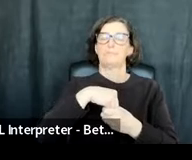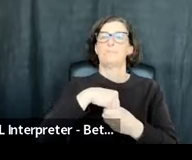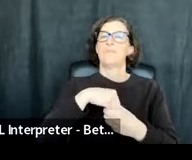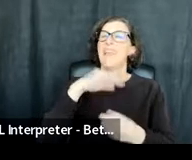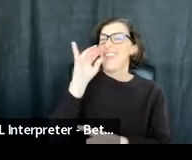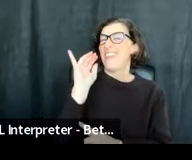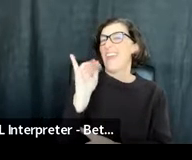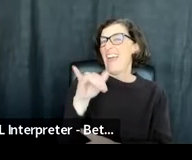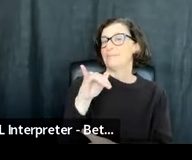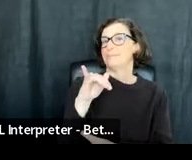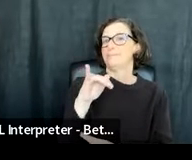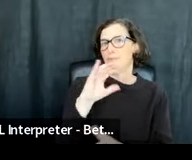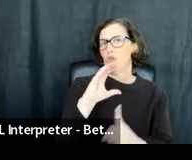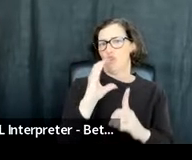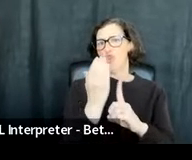something that